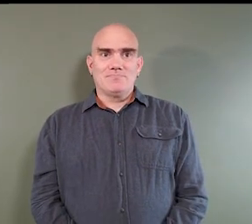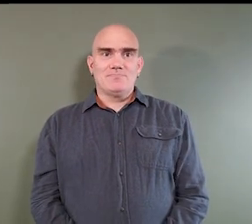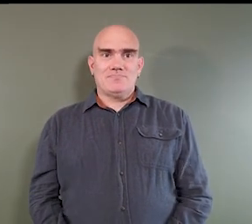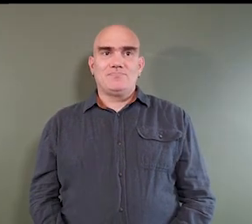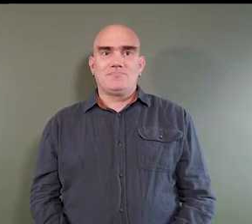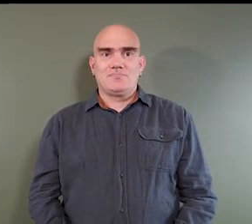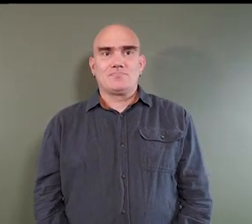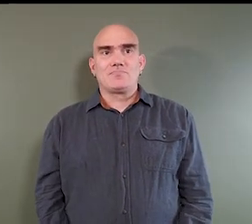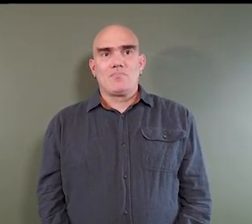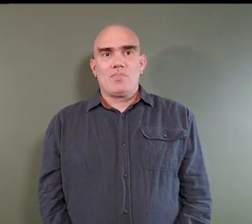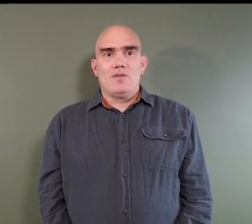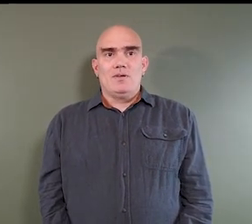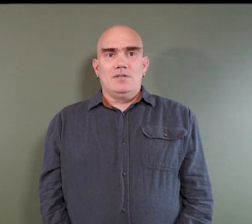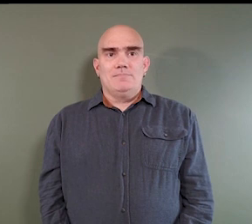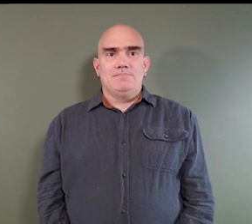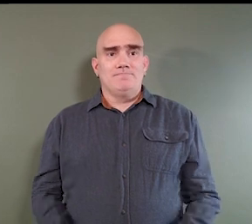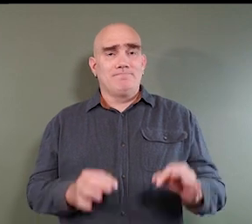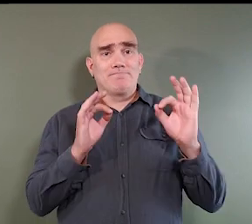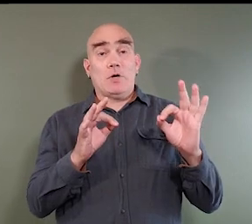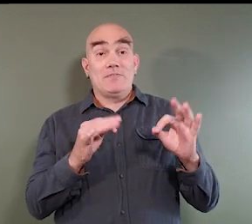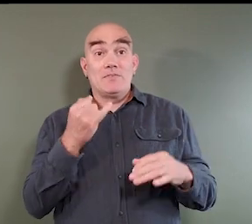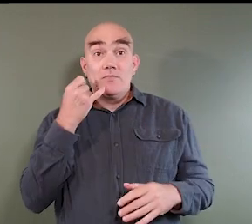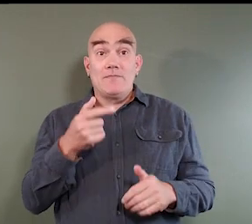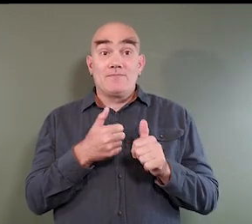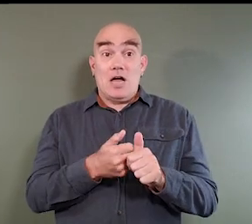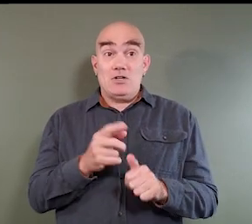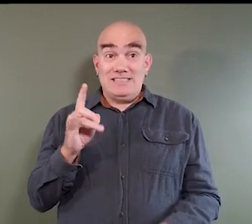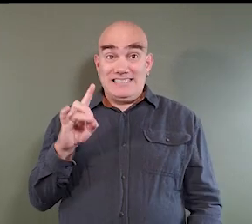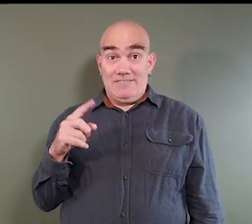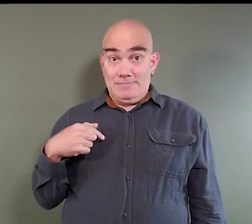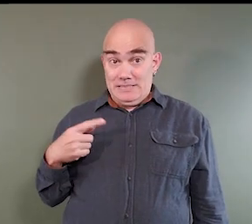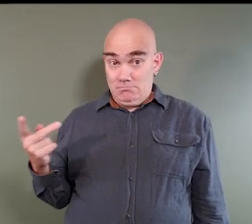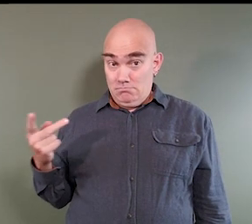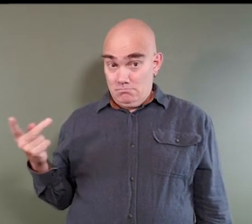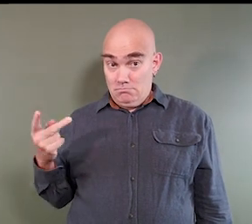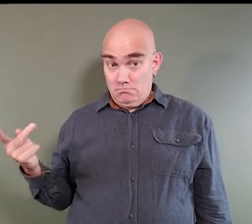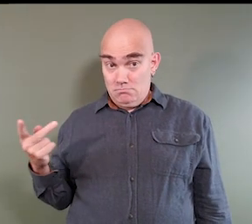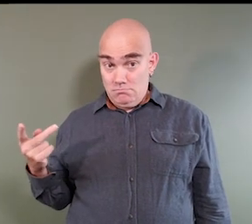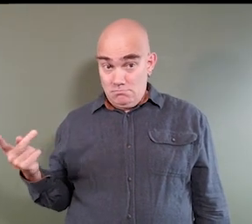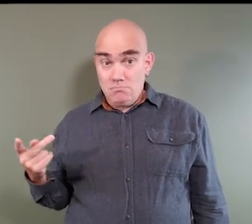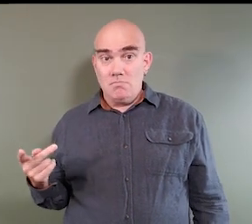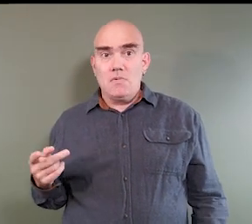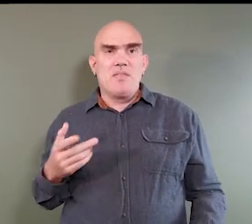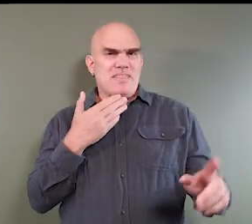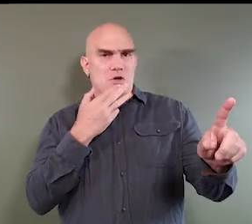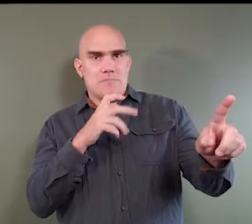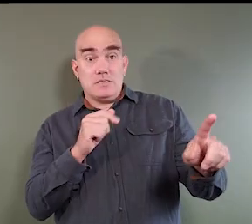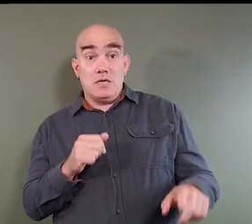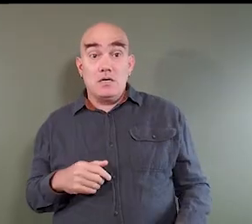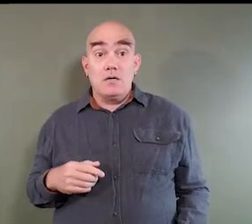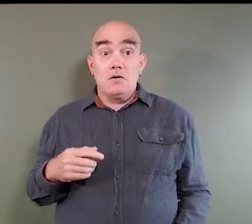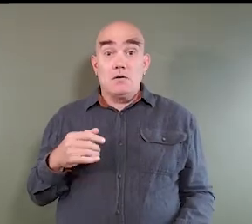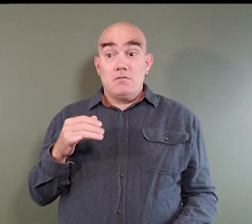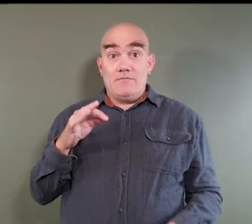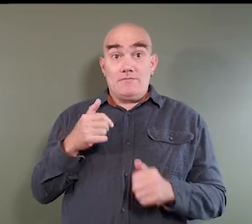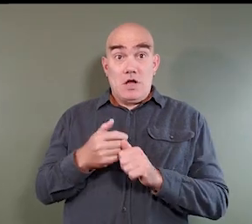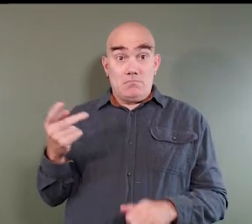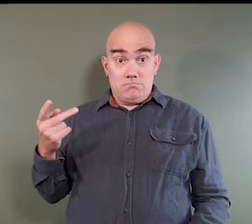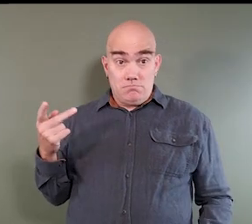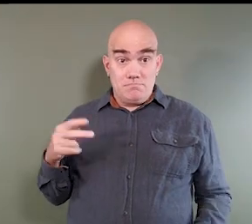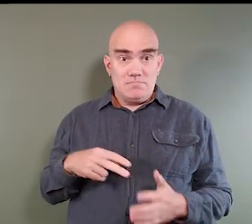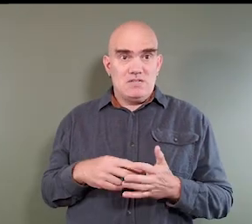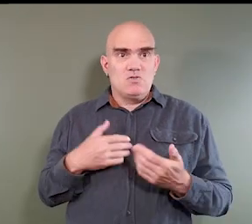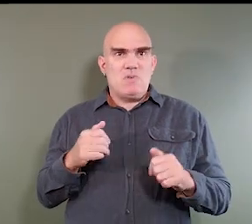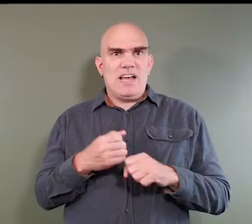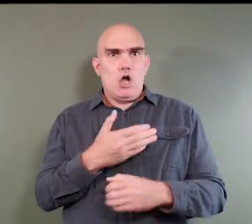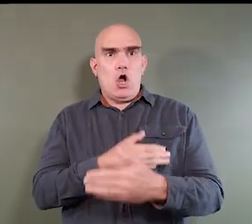way overhead. Perfect. If you're following along with David and I, thank you, Marcela. If you're following along with David and I,